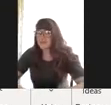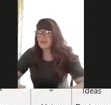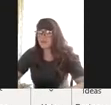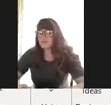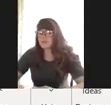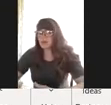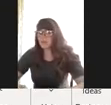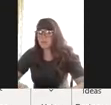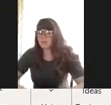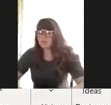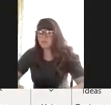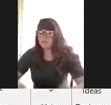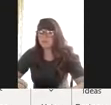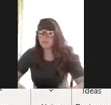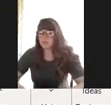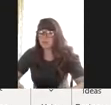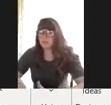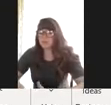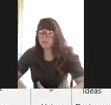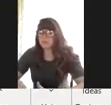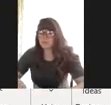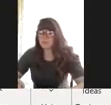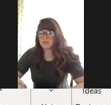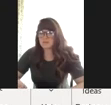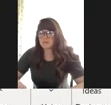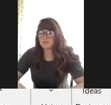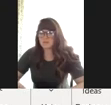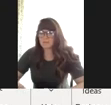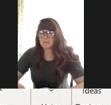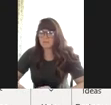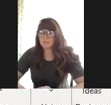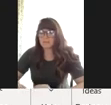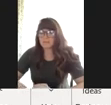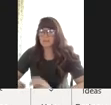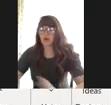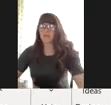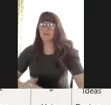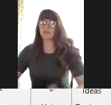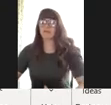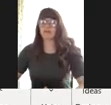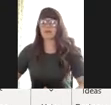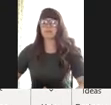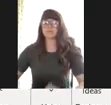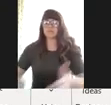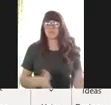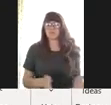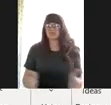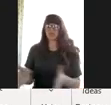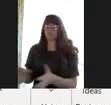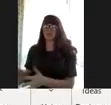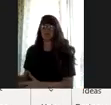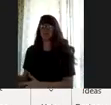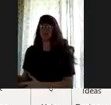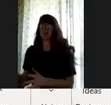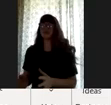I don't really know if hope would be positional experience. I'm going to say experience. Yeah, I think it is, too. It's already proven character, which is